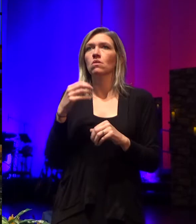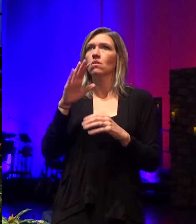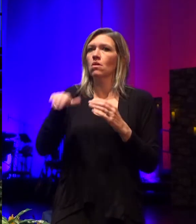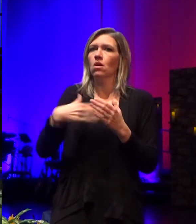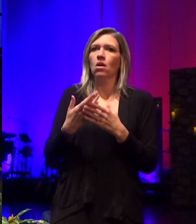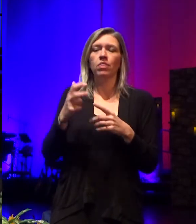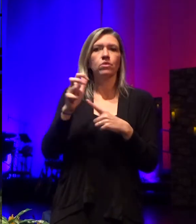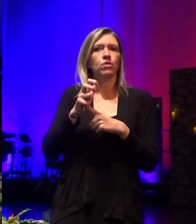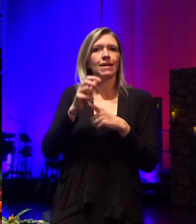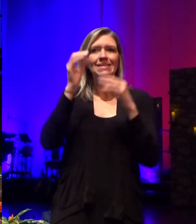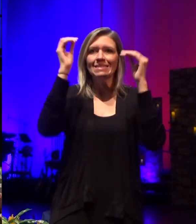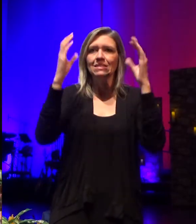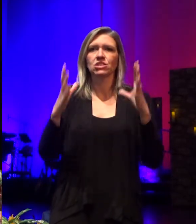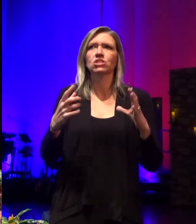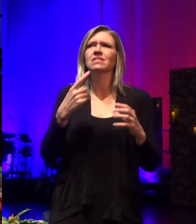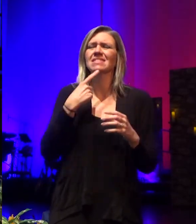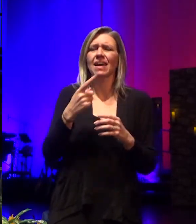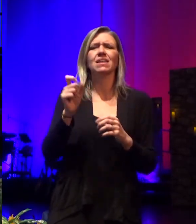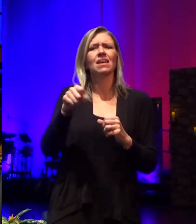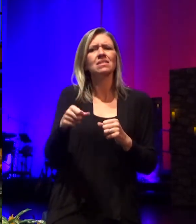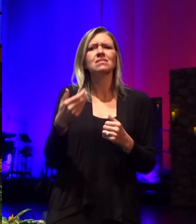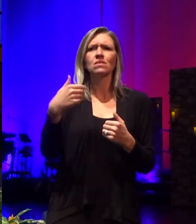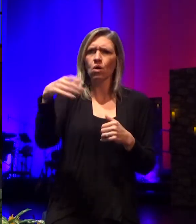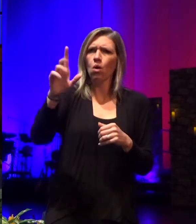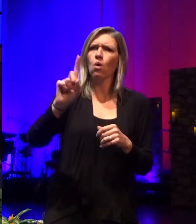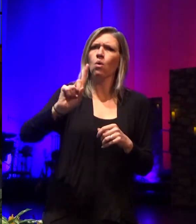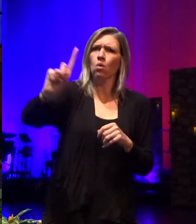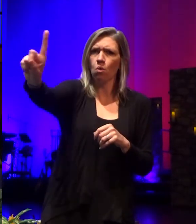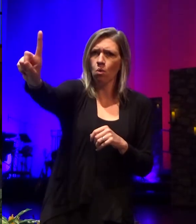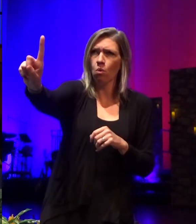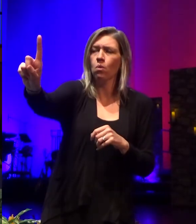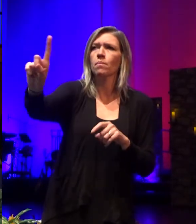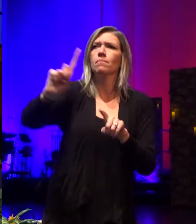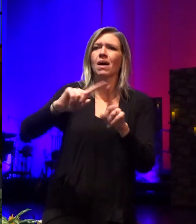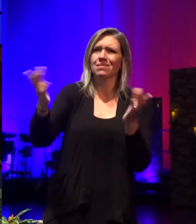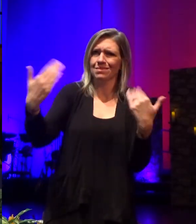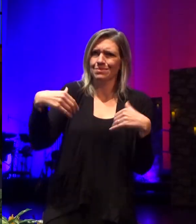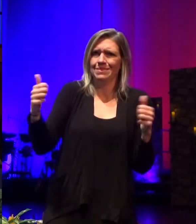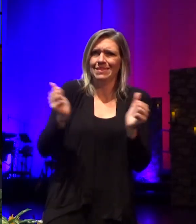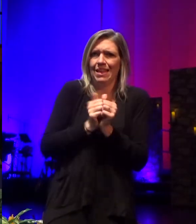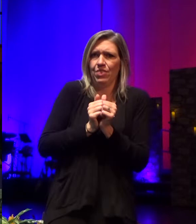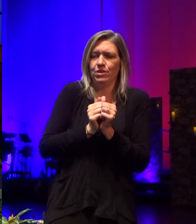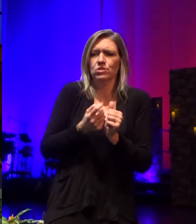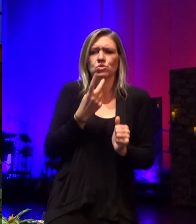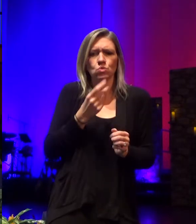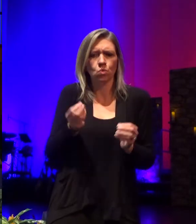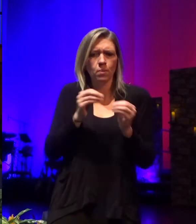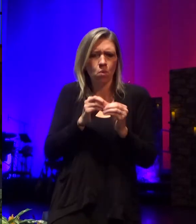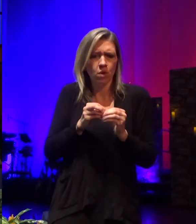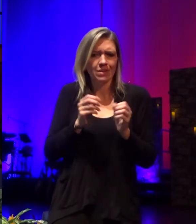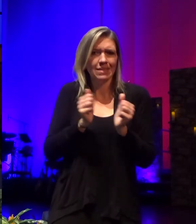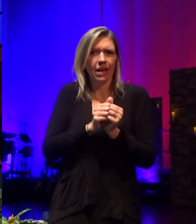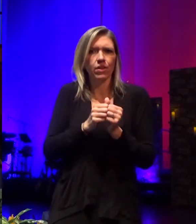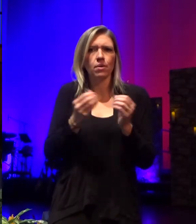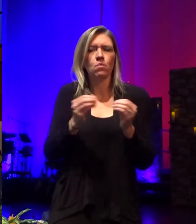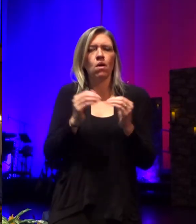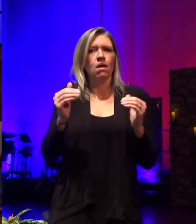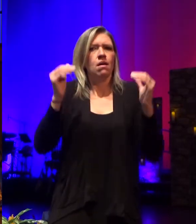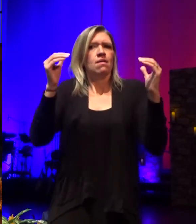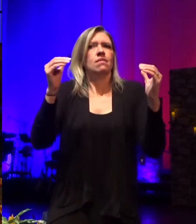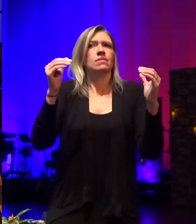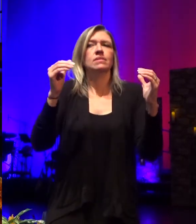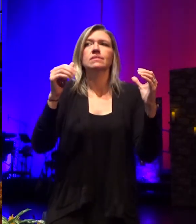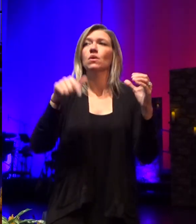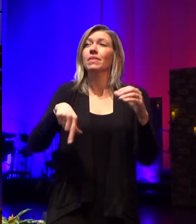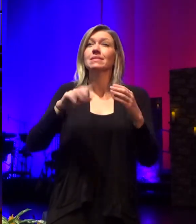said, go apart a while, but at the same time come together. Where two or more are gathered, there's a higher state available. And so we come into